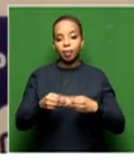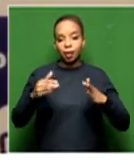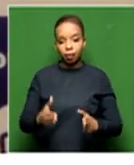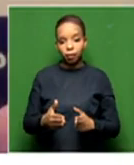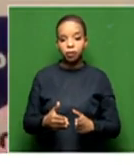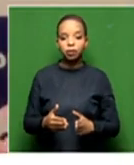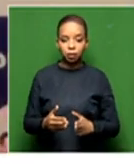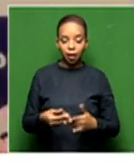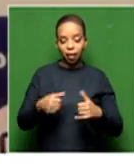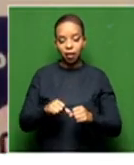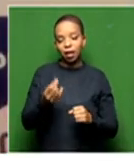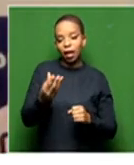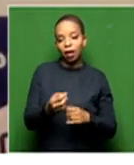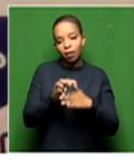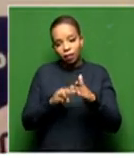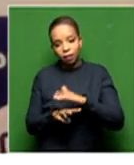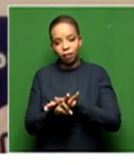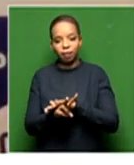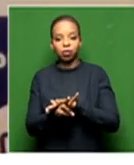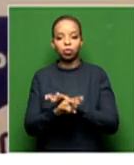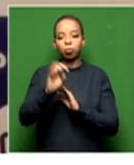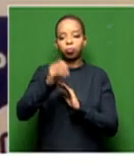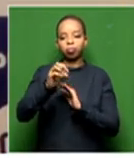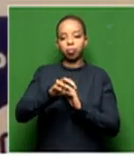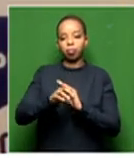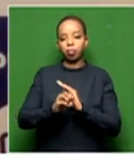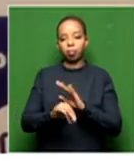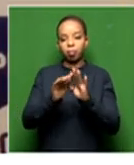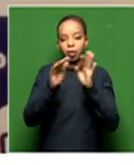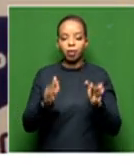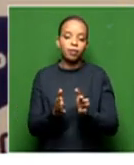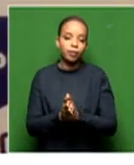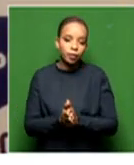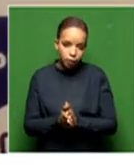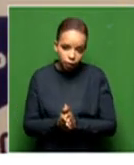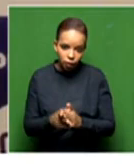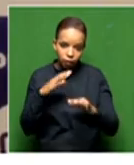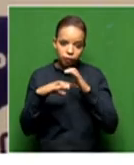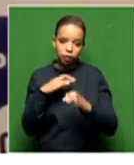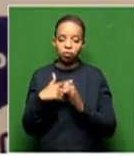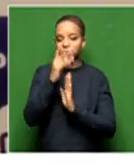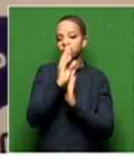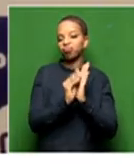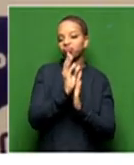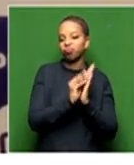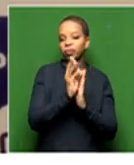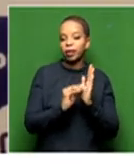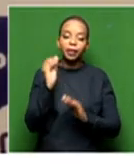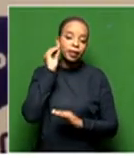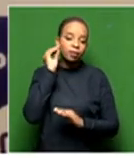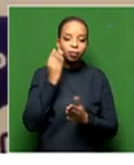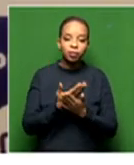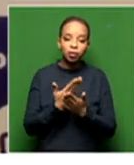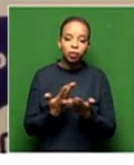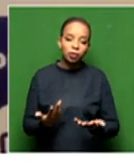members of the booth, and they can have a video conversation, a text-based conversation. You can download information. We have a